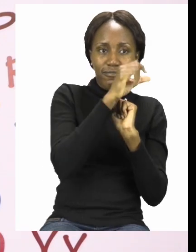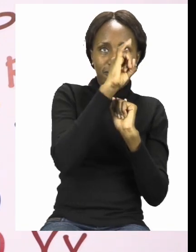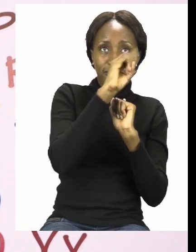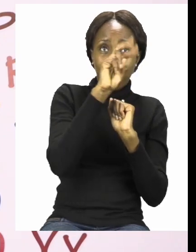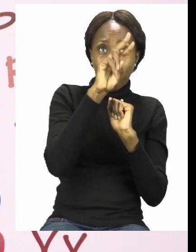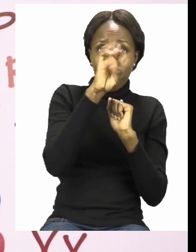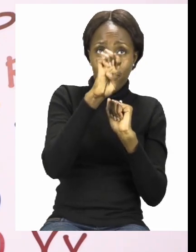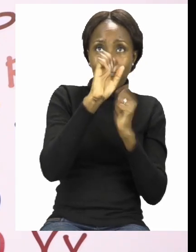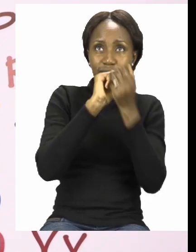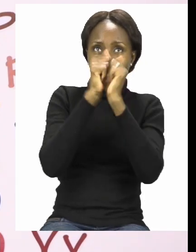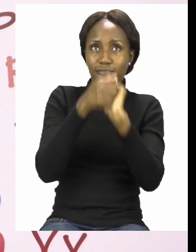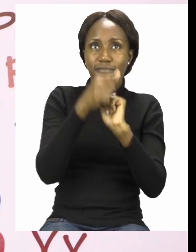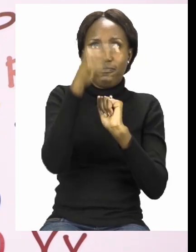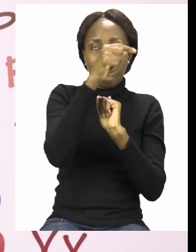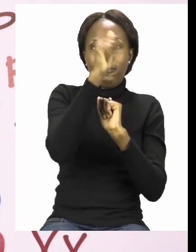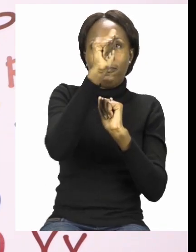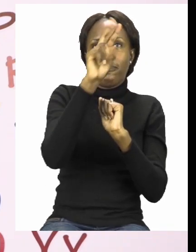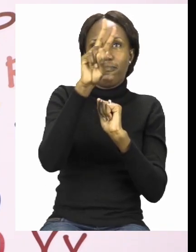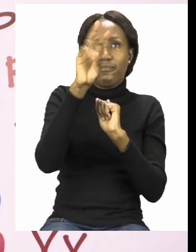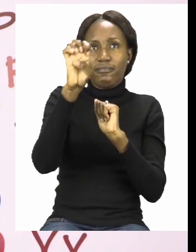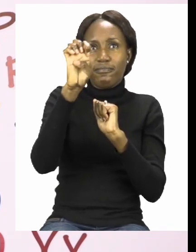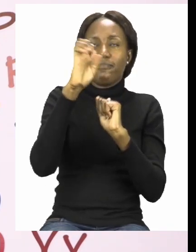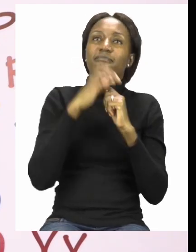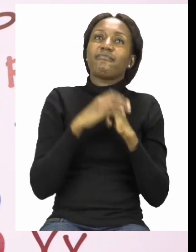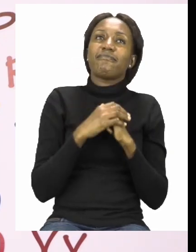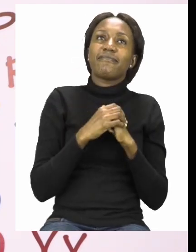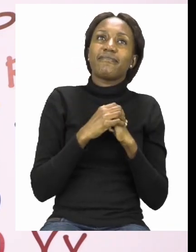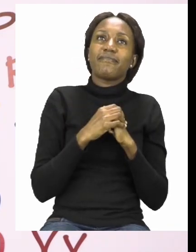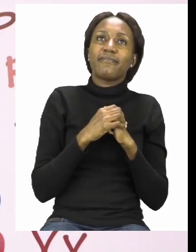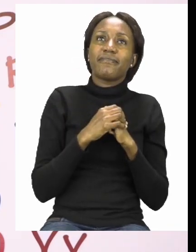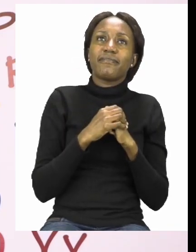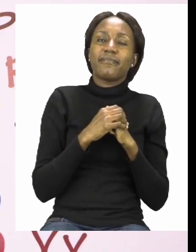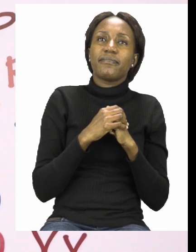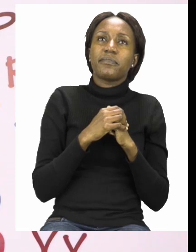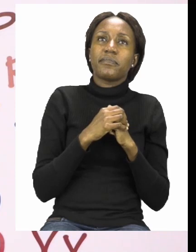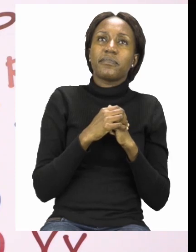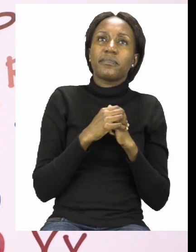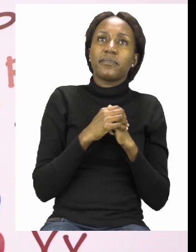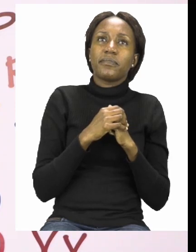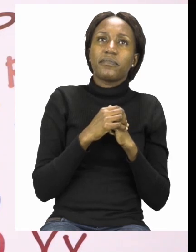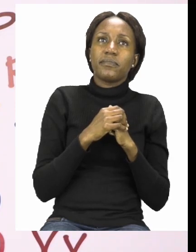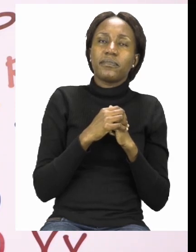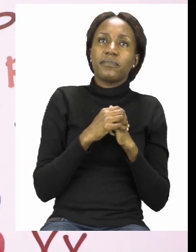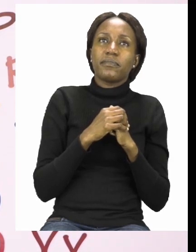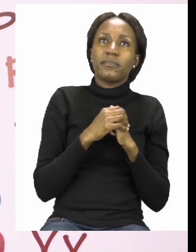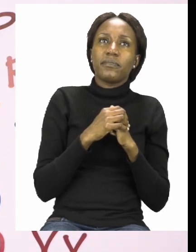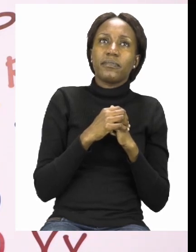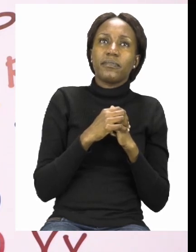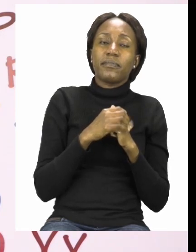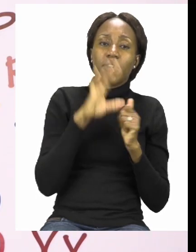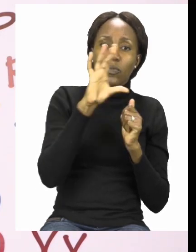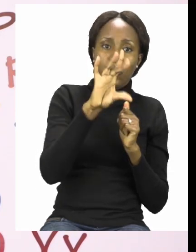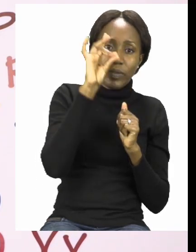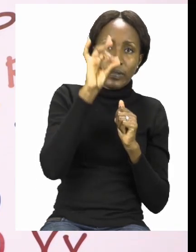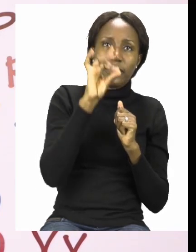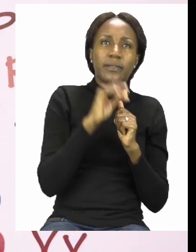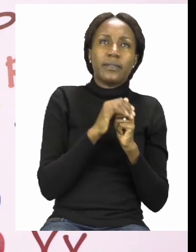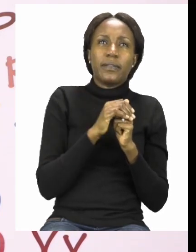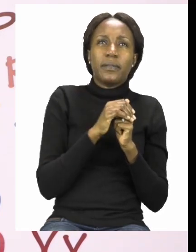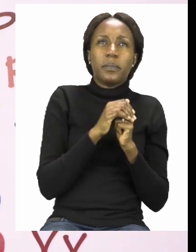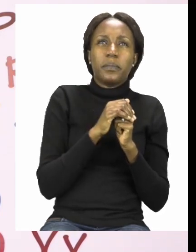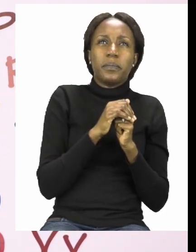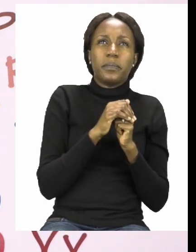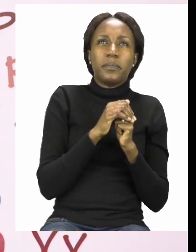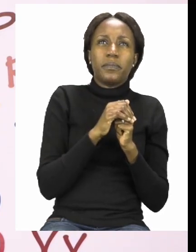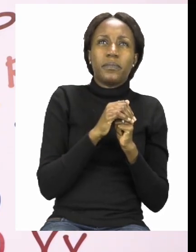gave. There we go. There's an eh there. Now the next one is the word find.